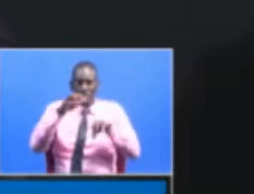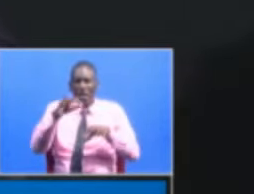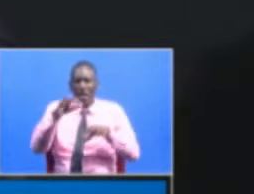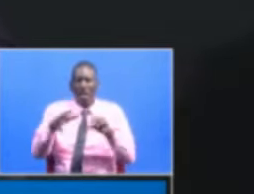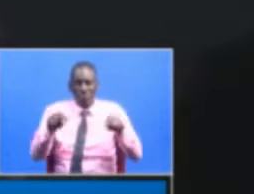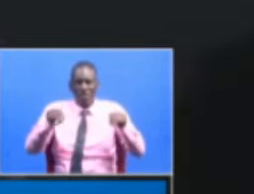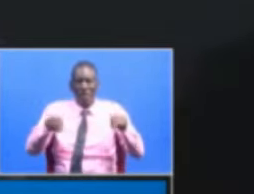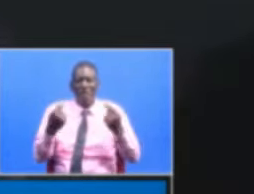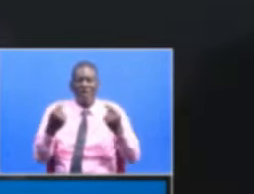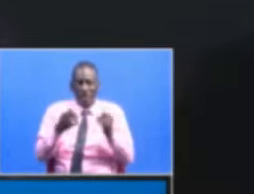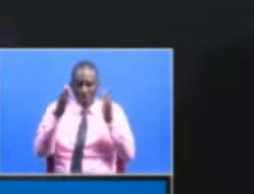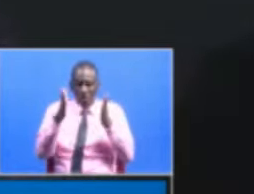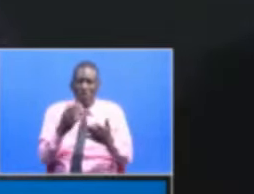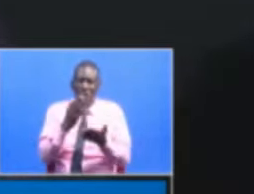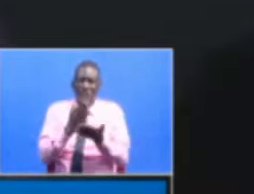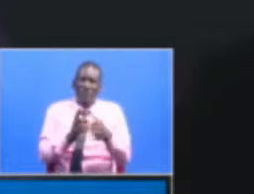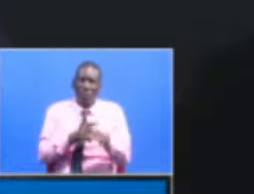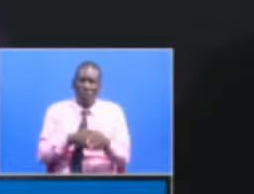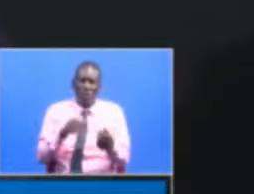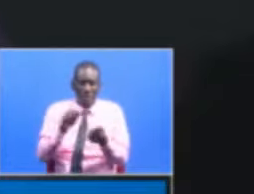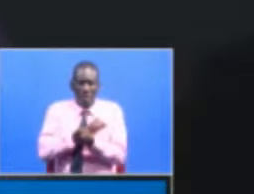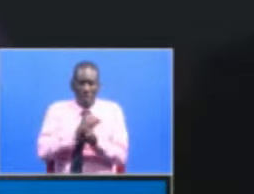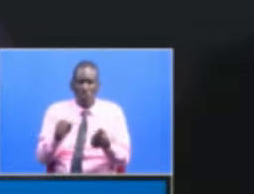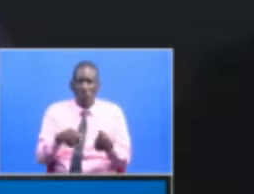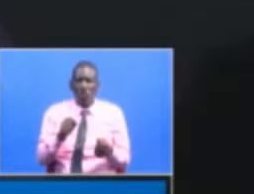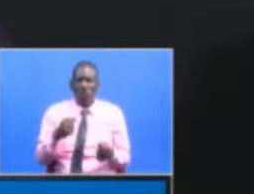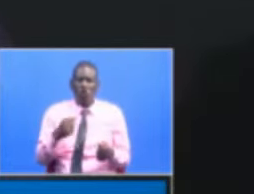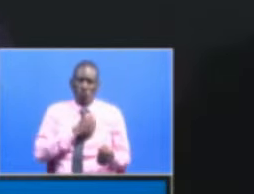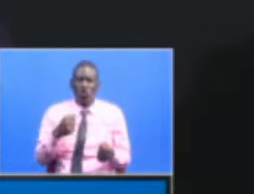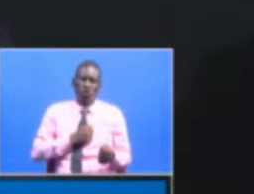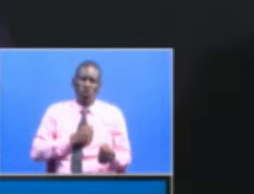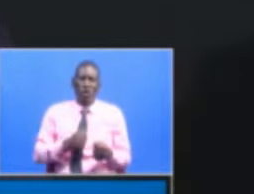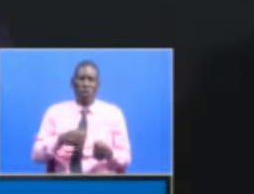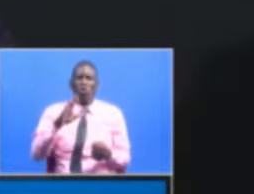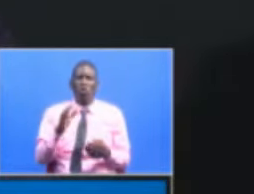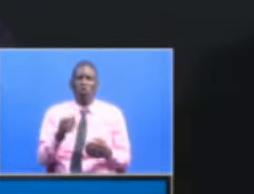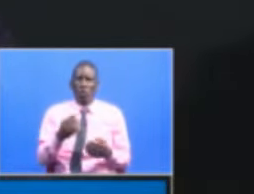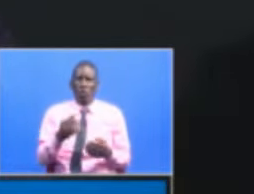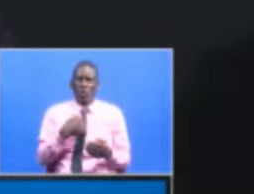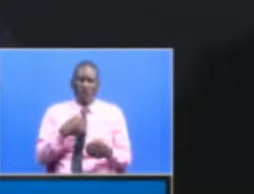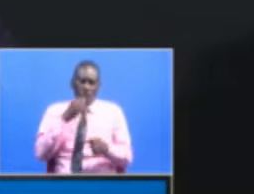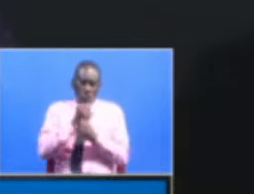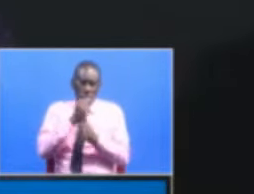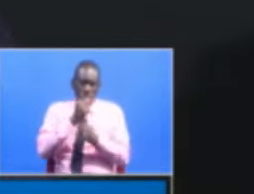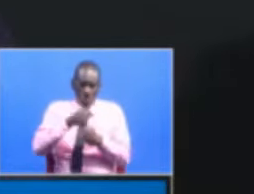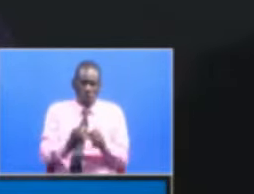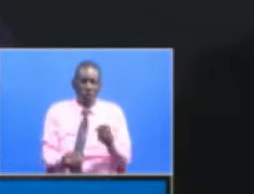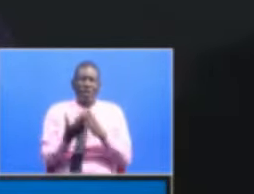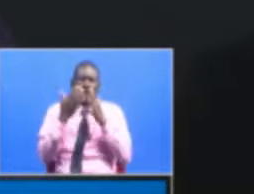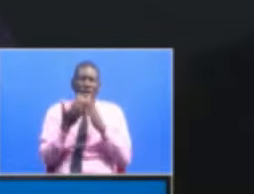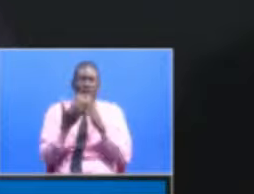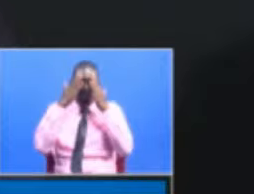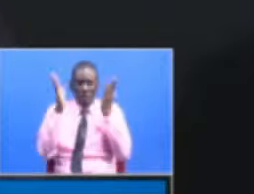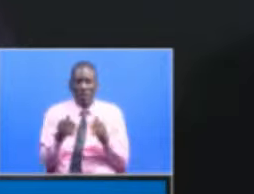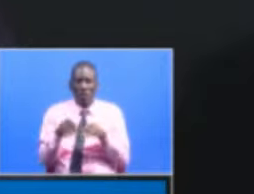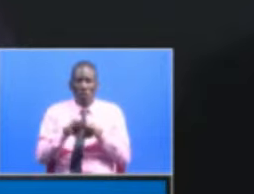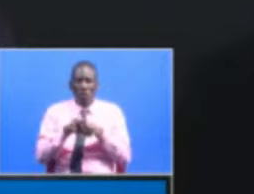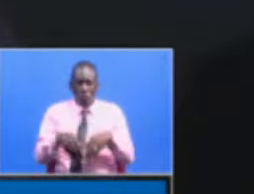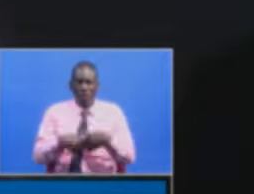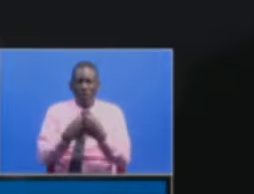but sometimes they do some destruction. So Pauline Sana they have also been doing a lot of sensitization. They have been providing